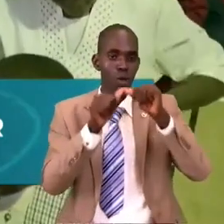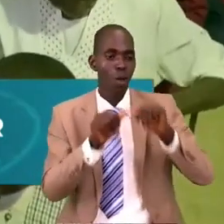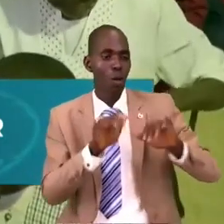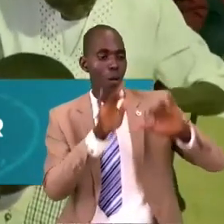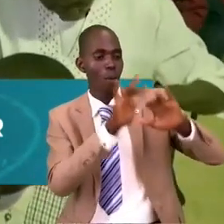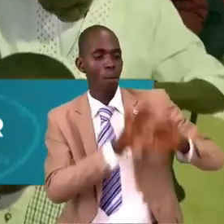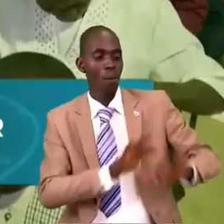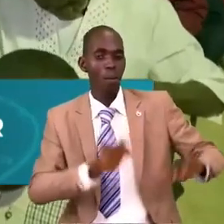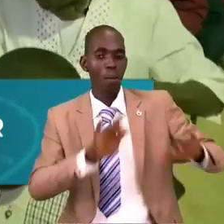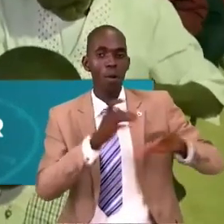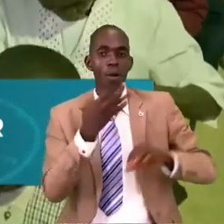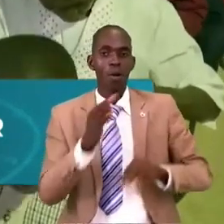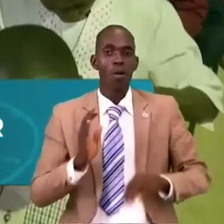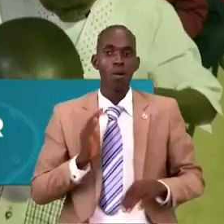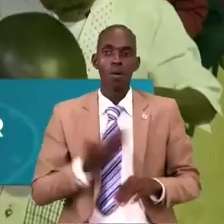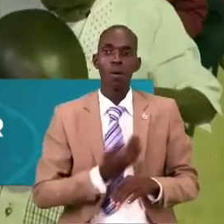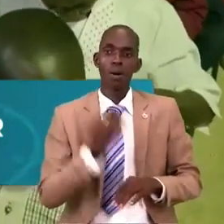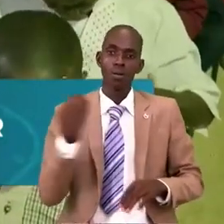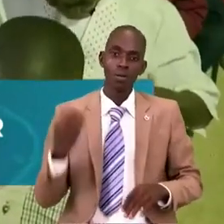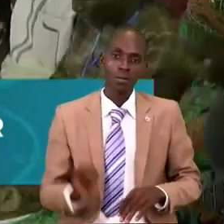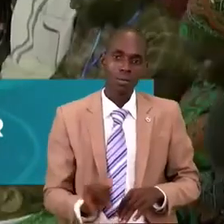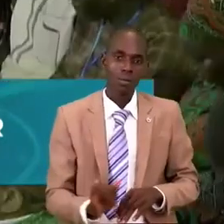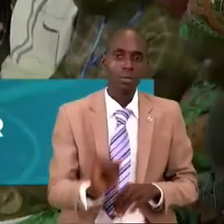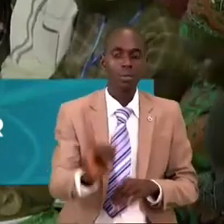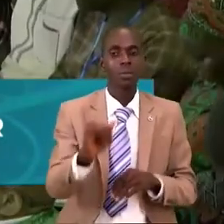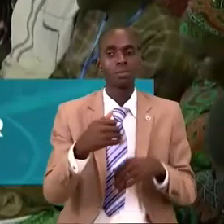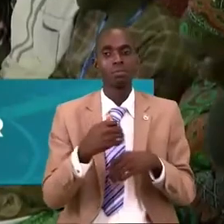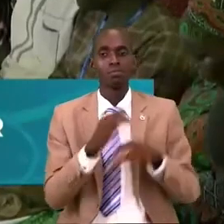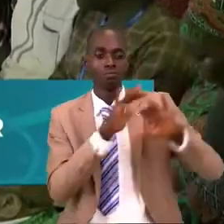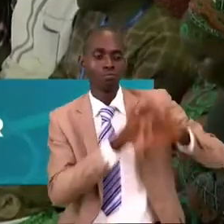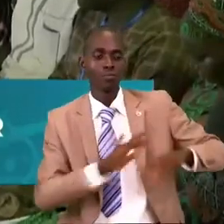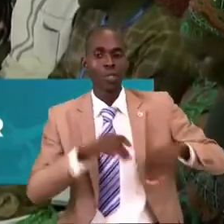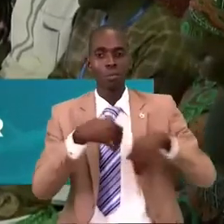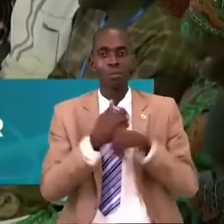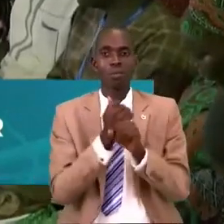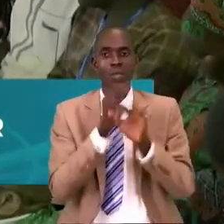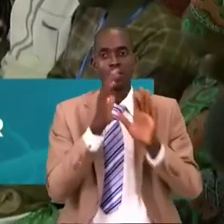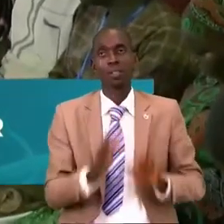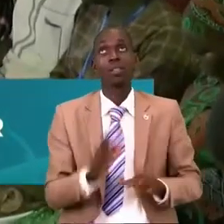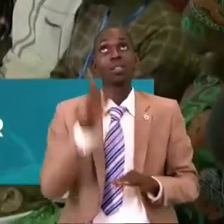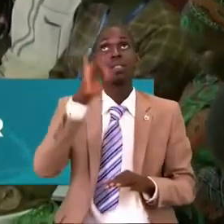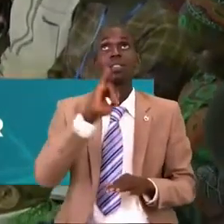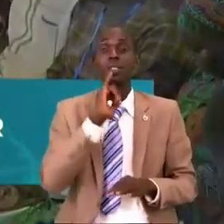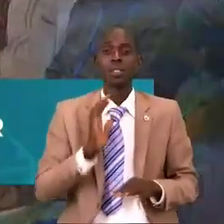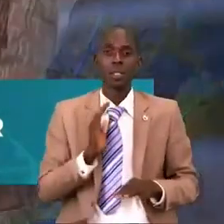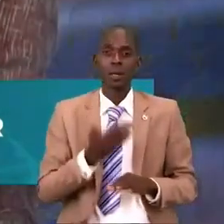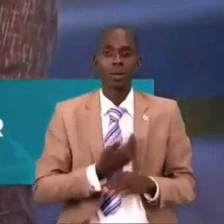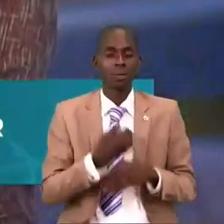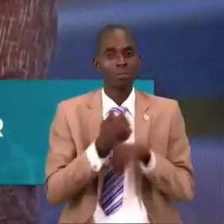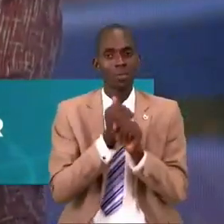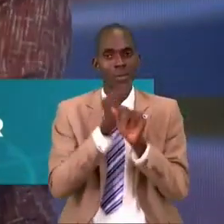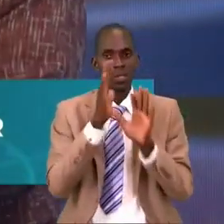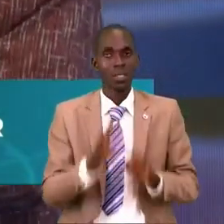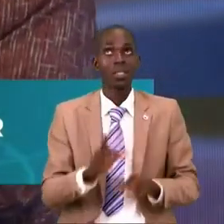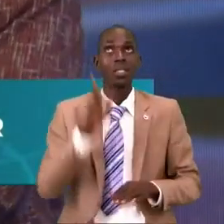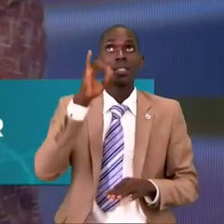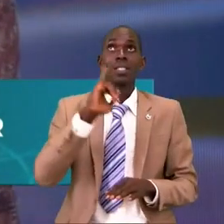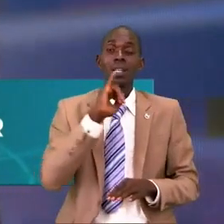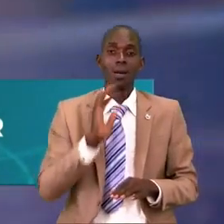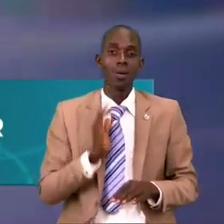our creator. He is our redeemer. He is the lover of our souls. And he is